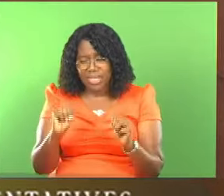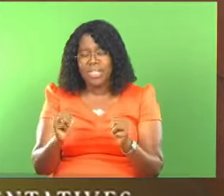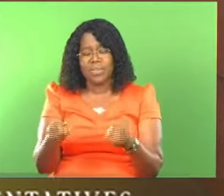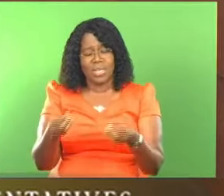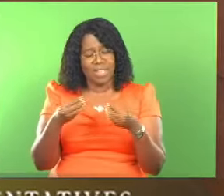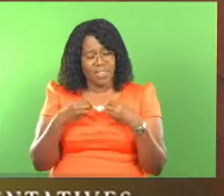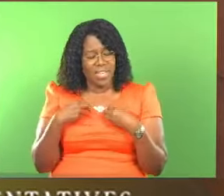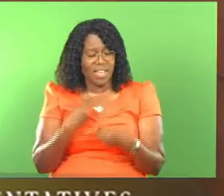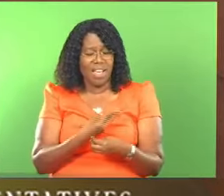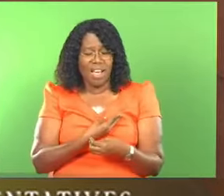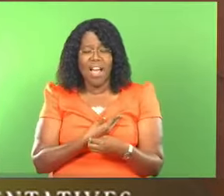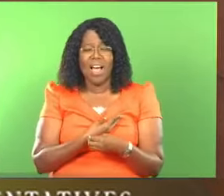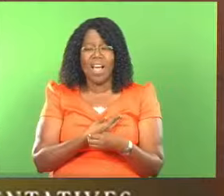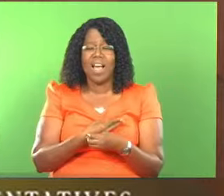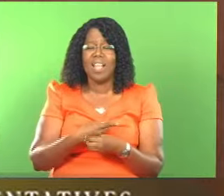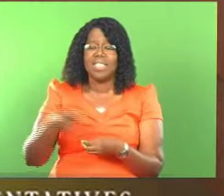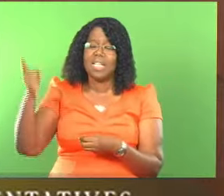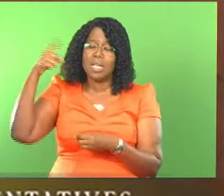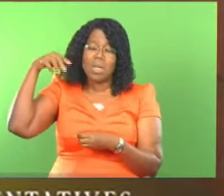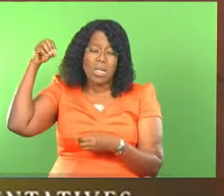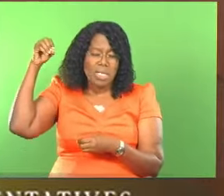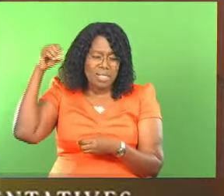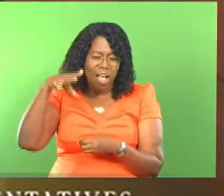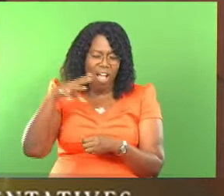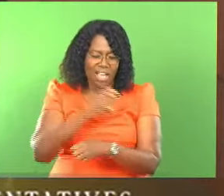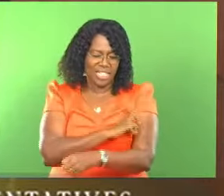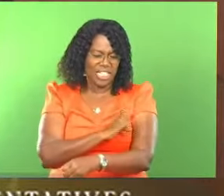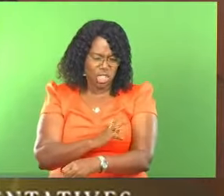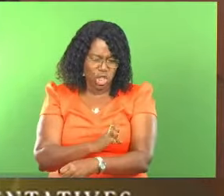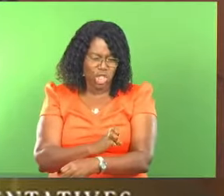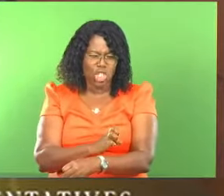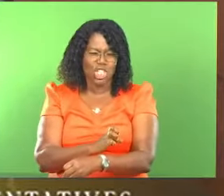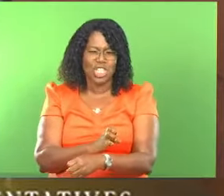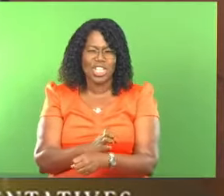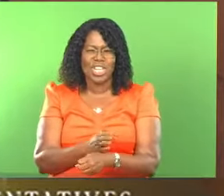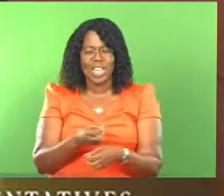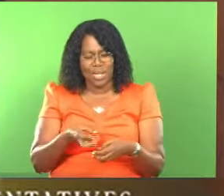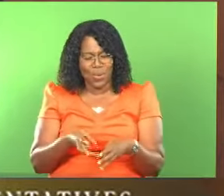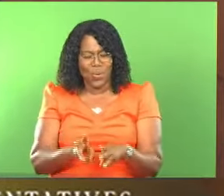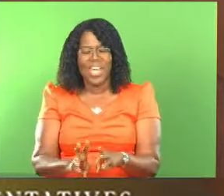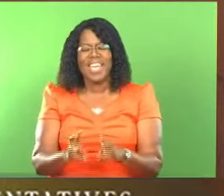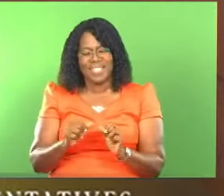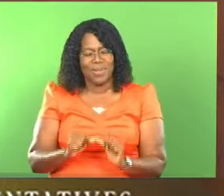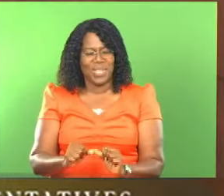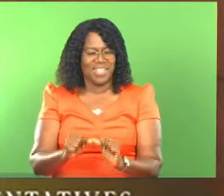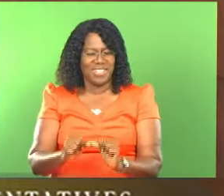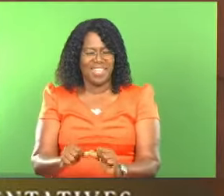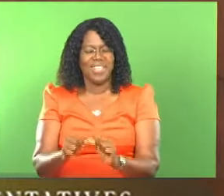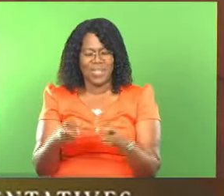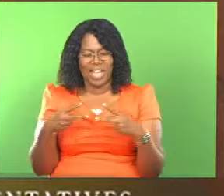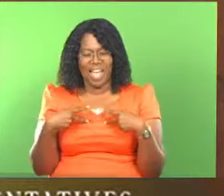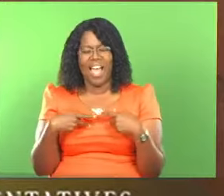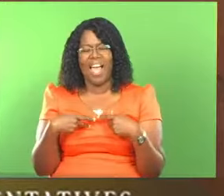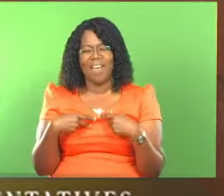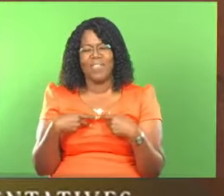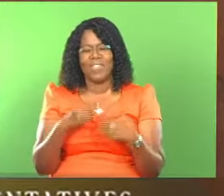rooftop system, a symbol of our shared commitment to sustainable energy.